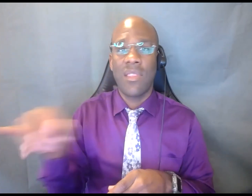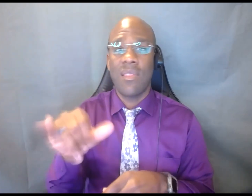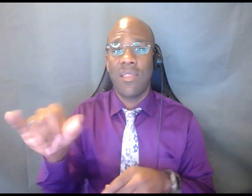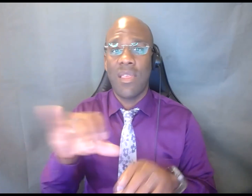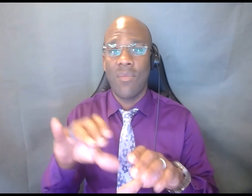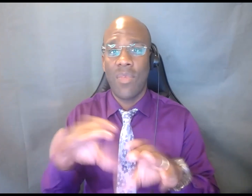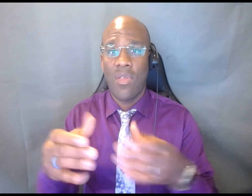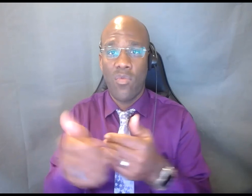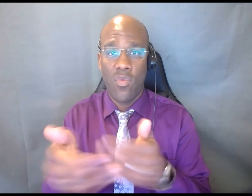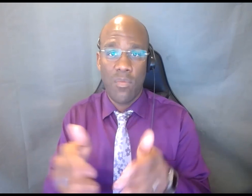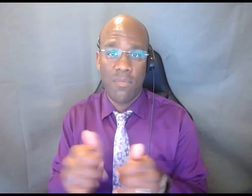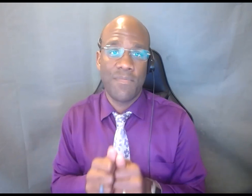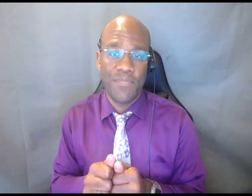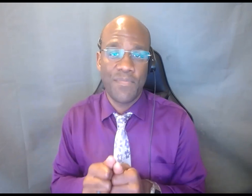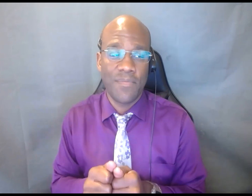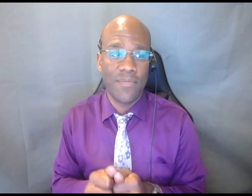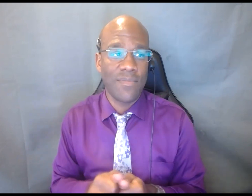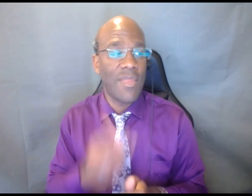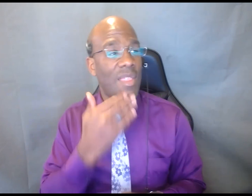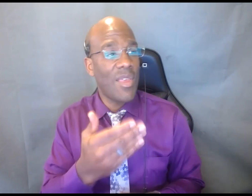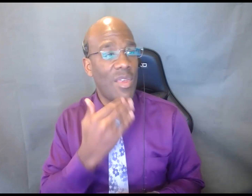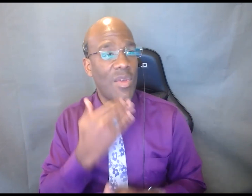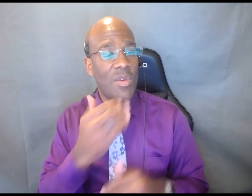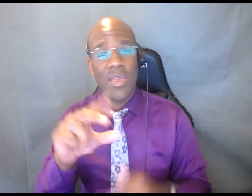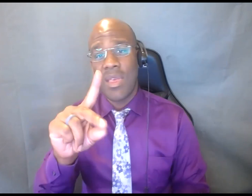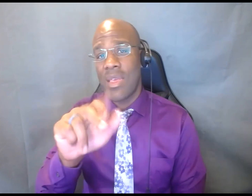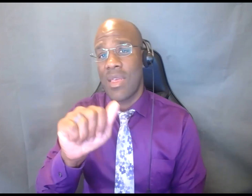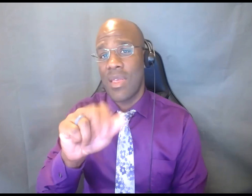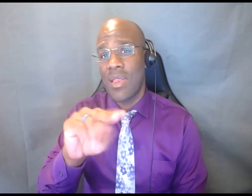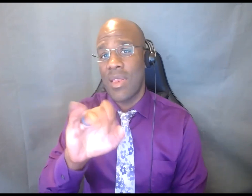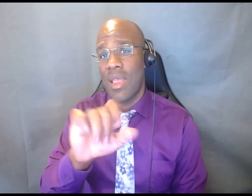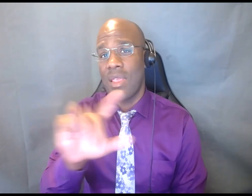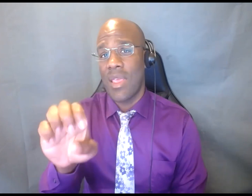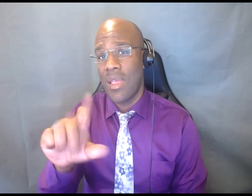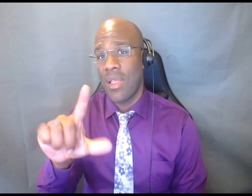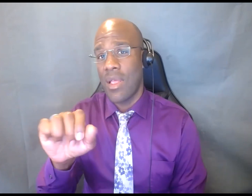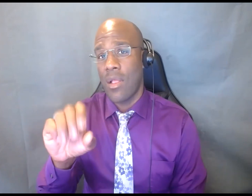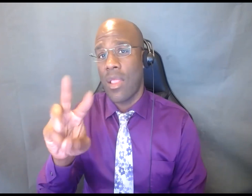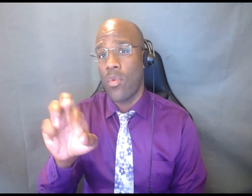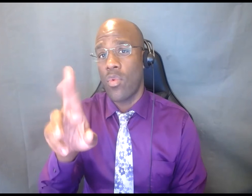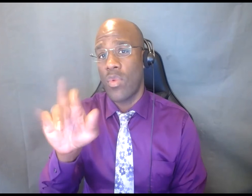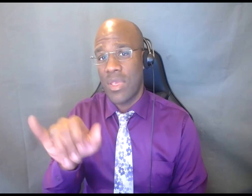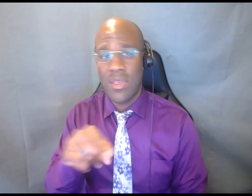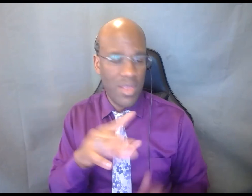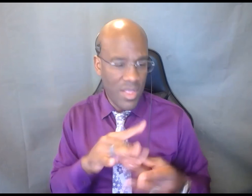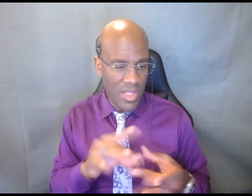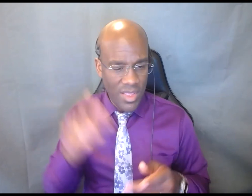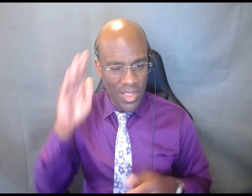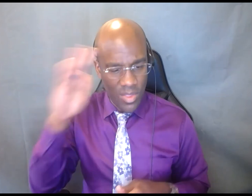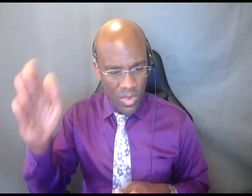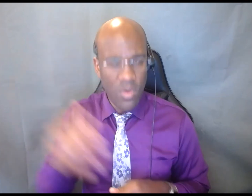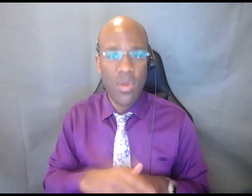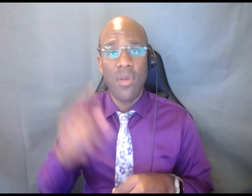Thank you. Danielle Lowry states earlier, greetings. In urban communities, low-income families